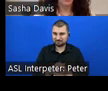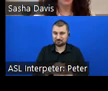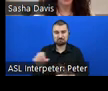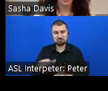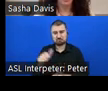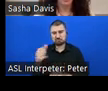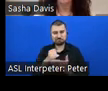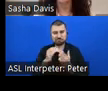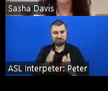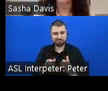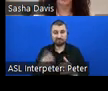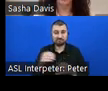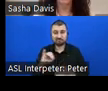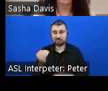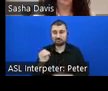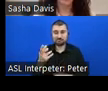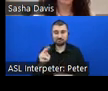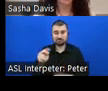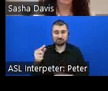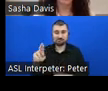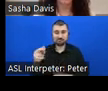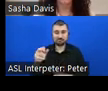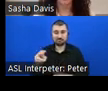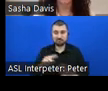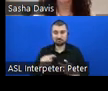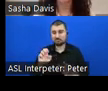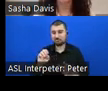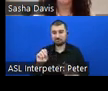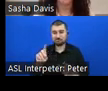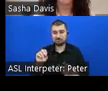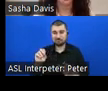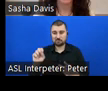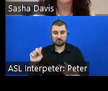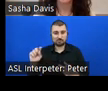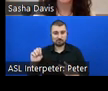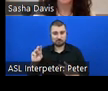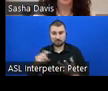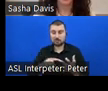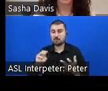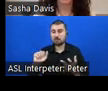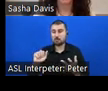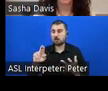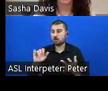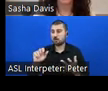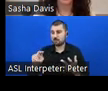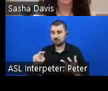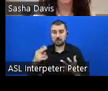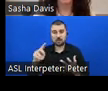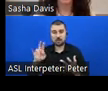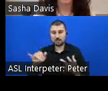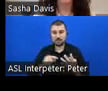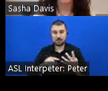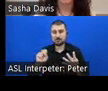other artists, including John Graham, Theodoros Stamos, Marsden Hartley, Raphael Sawyer,